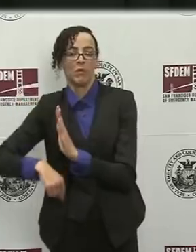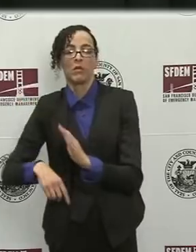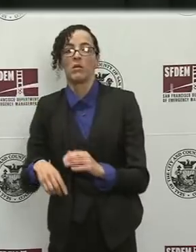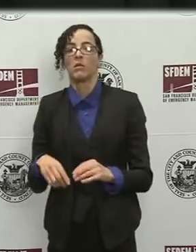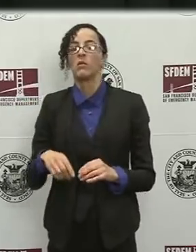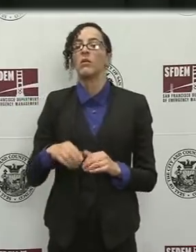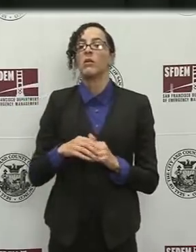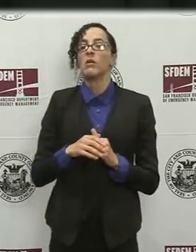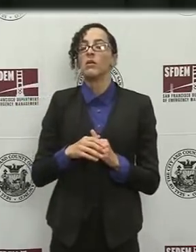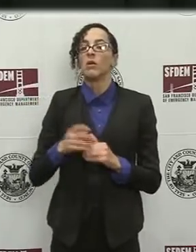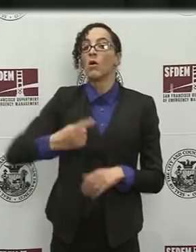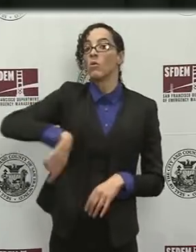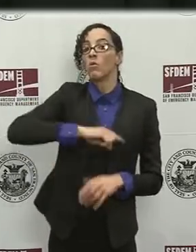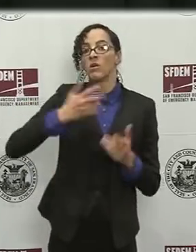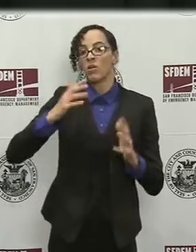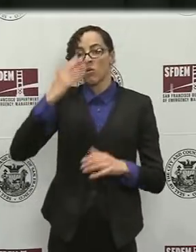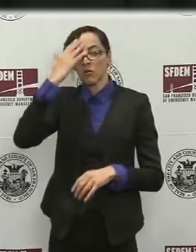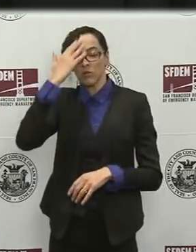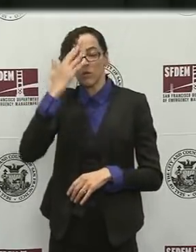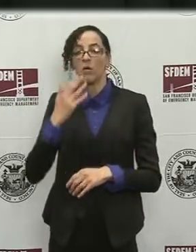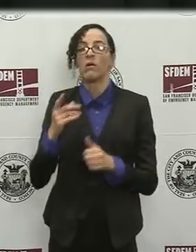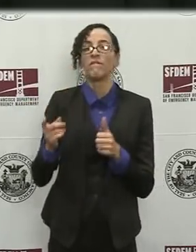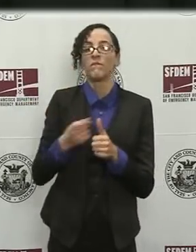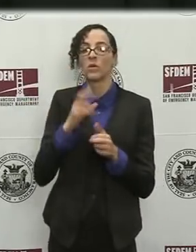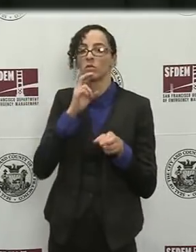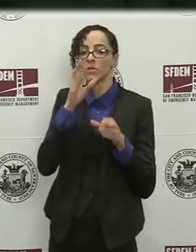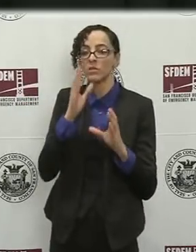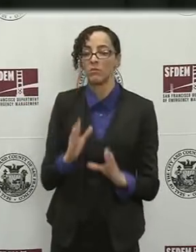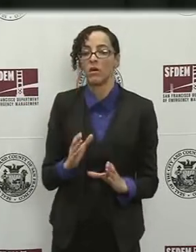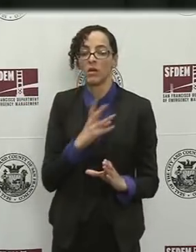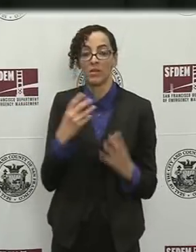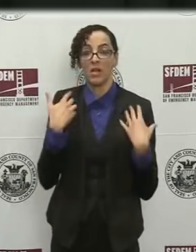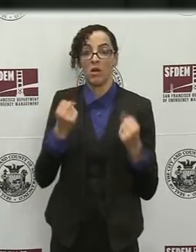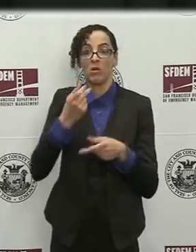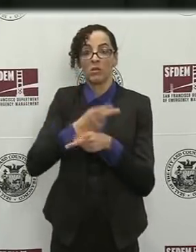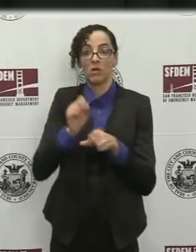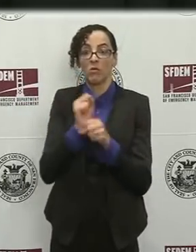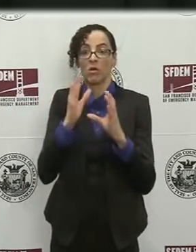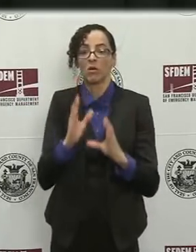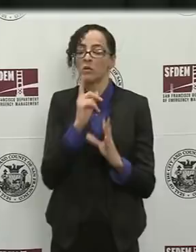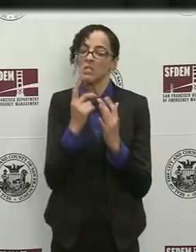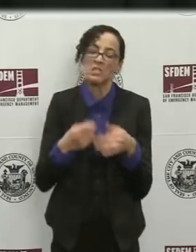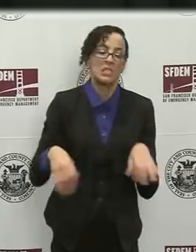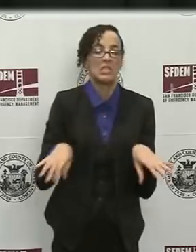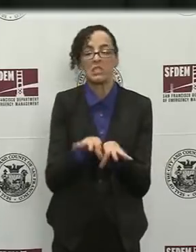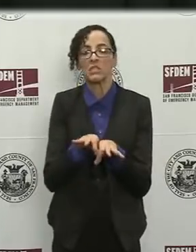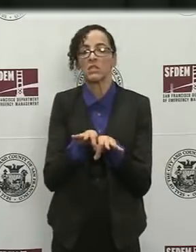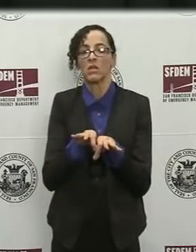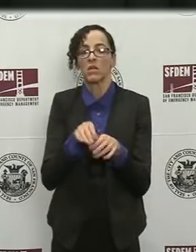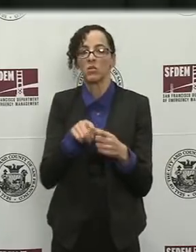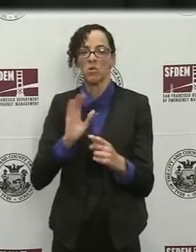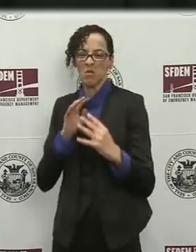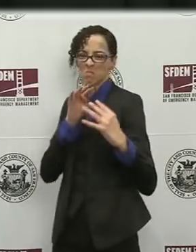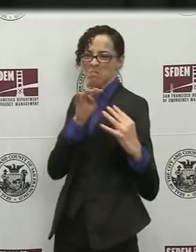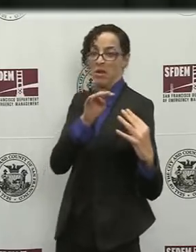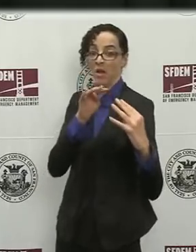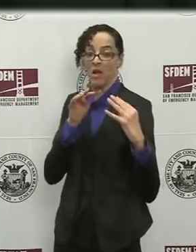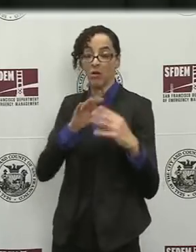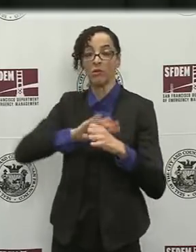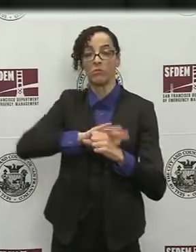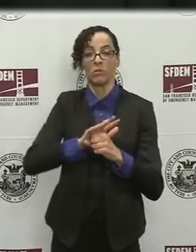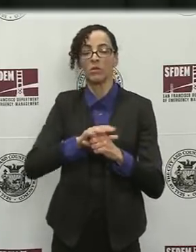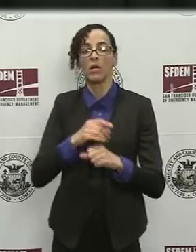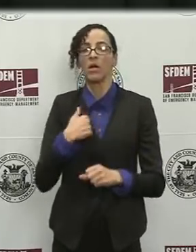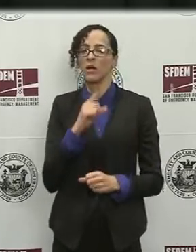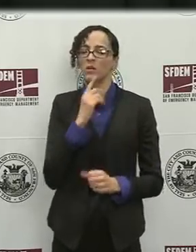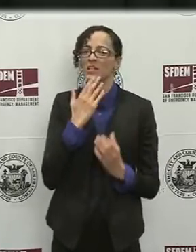are crucial to San Francisco's battle against coronavirus. I am very grateful to Mayor Breed, the